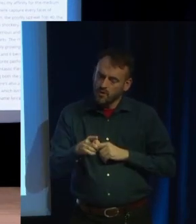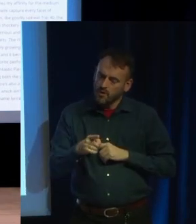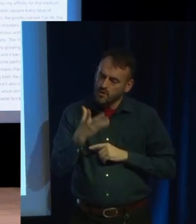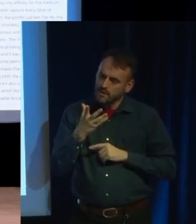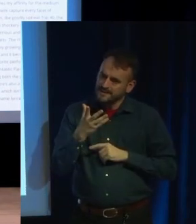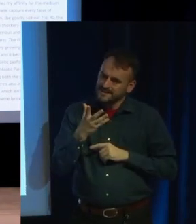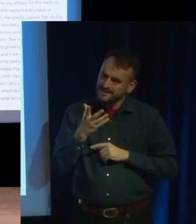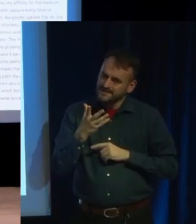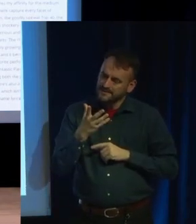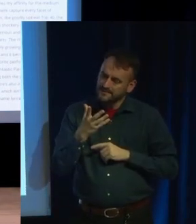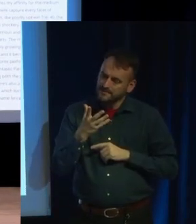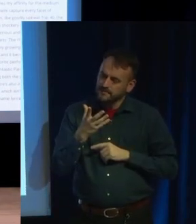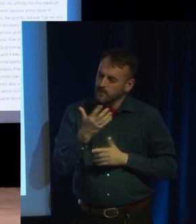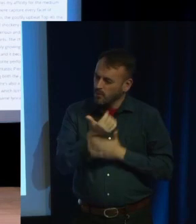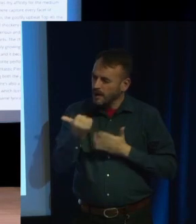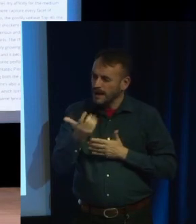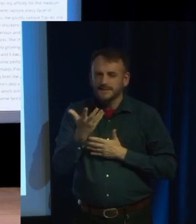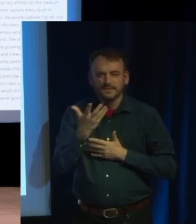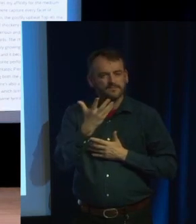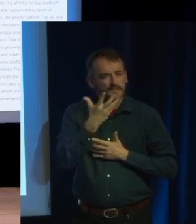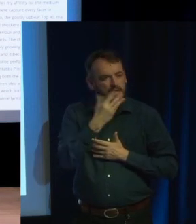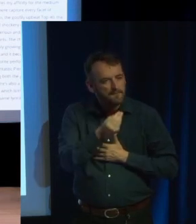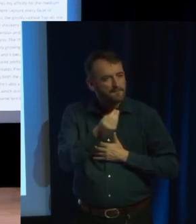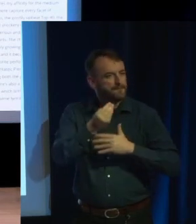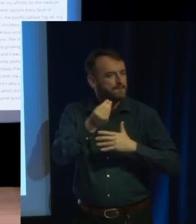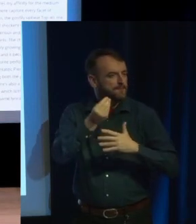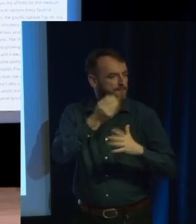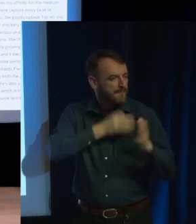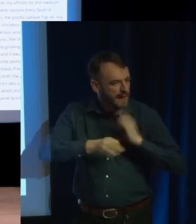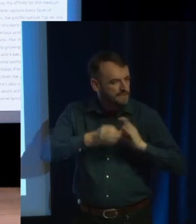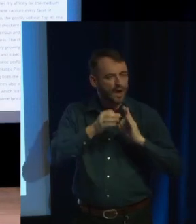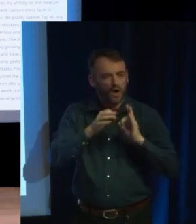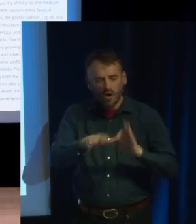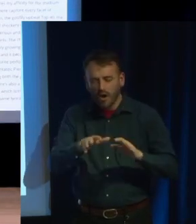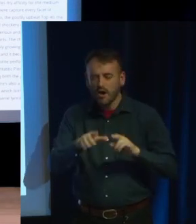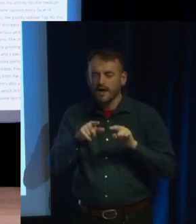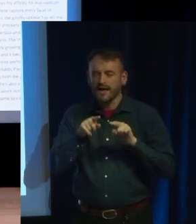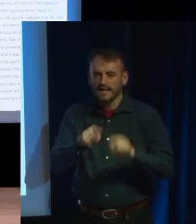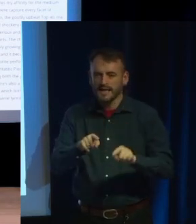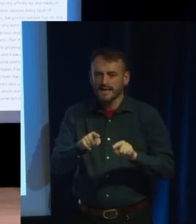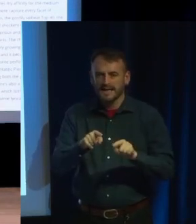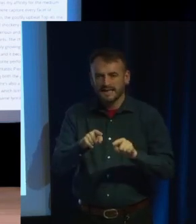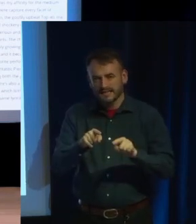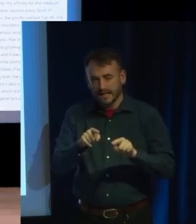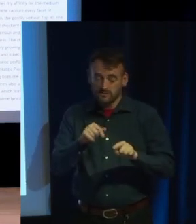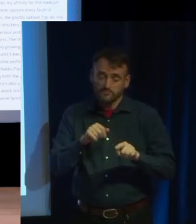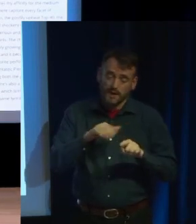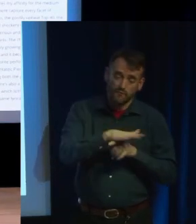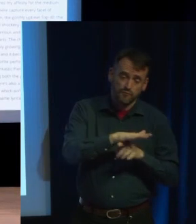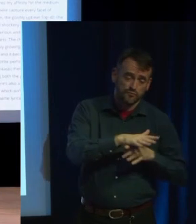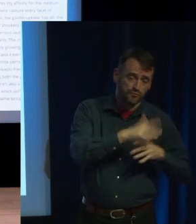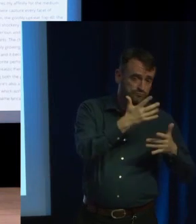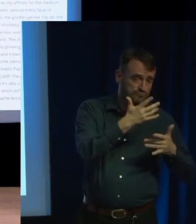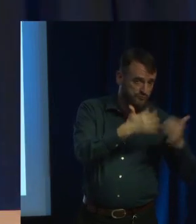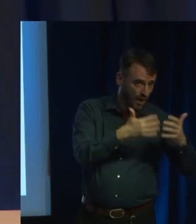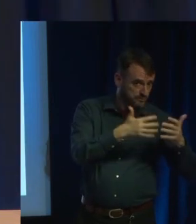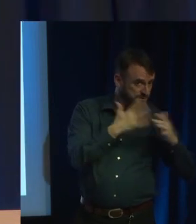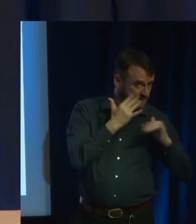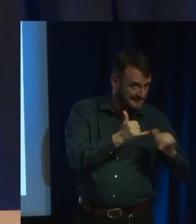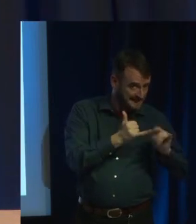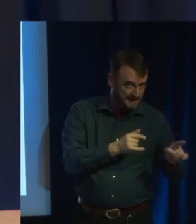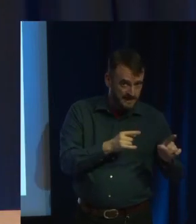it's such an incredible influence that it needs a bit of extra attention.